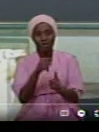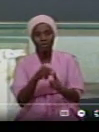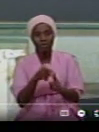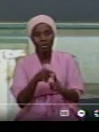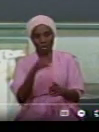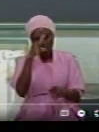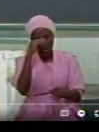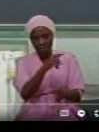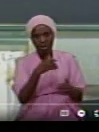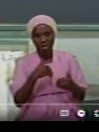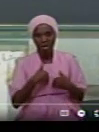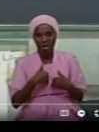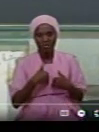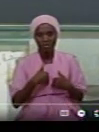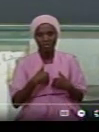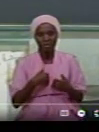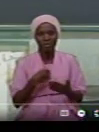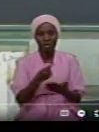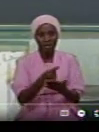people,